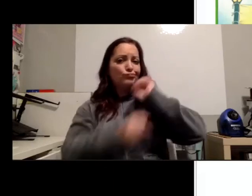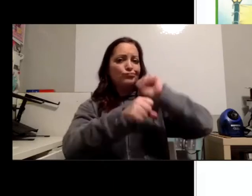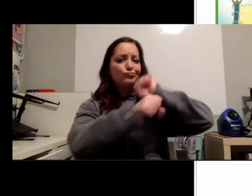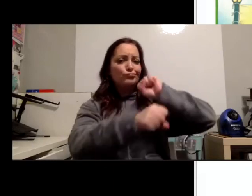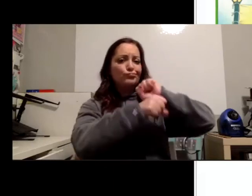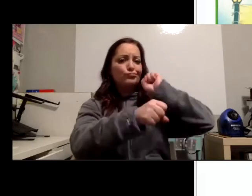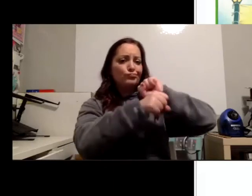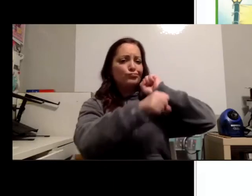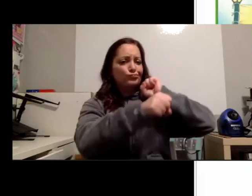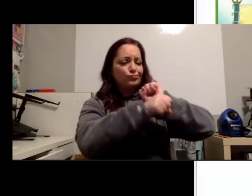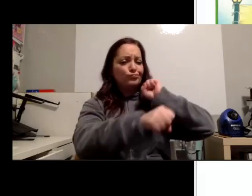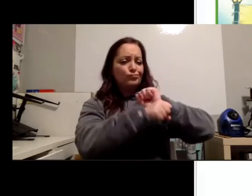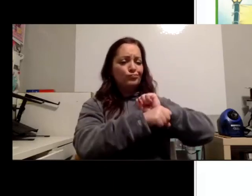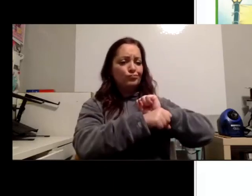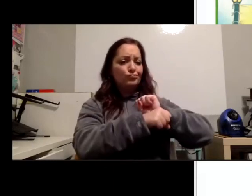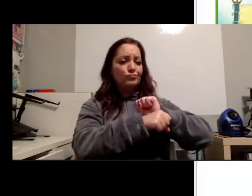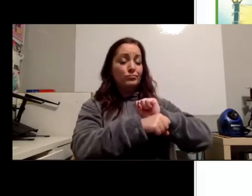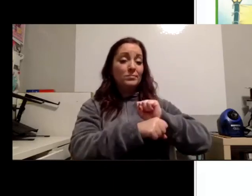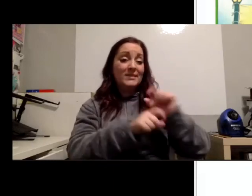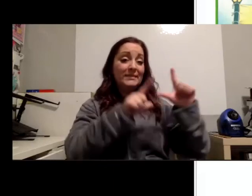and the Signmaker watched,